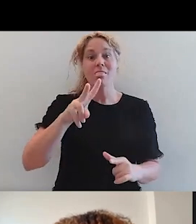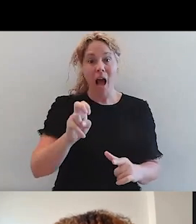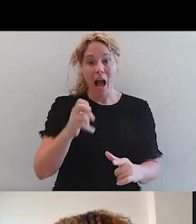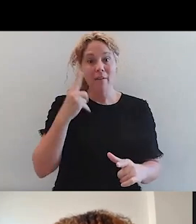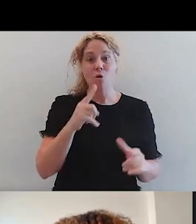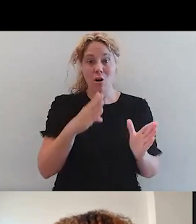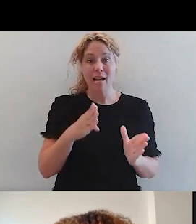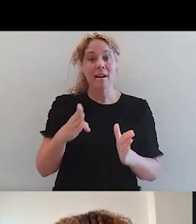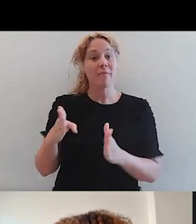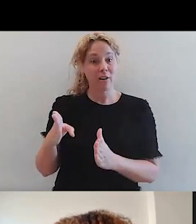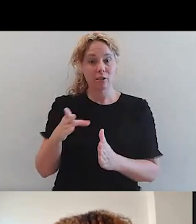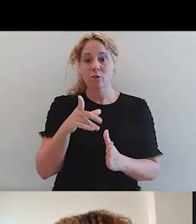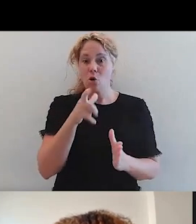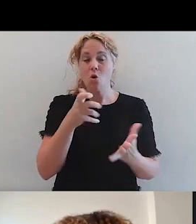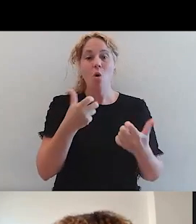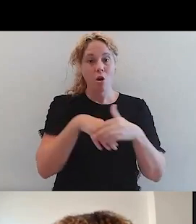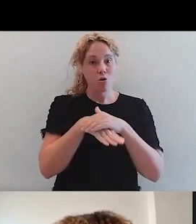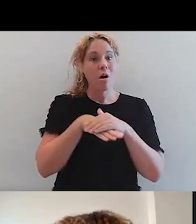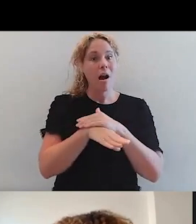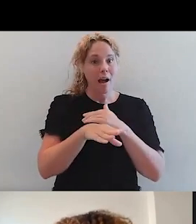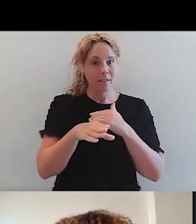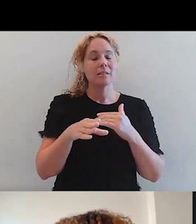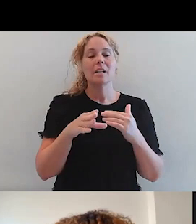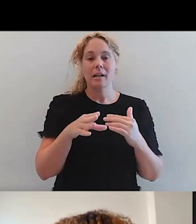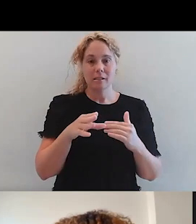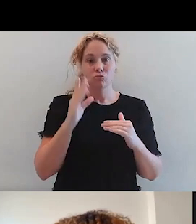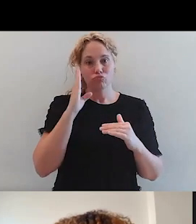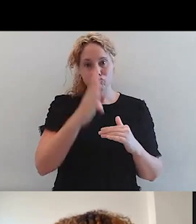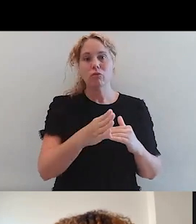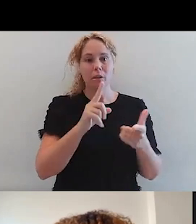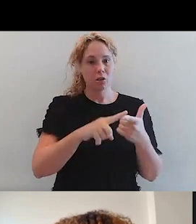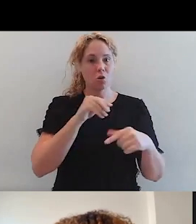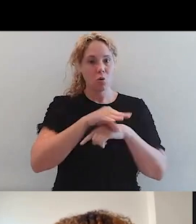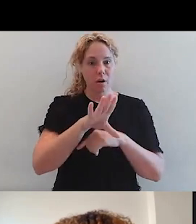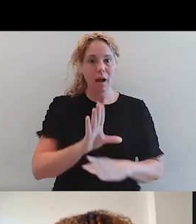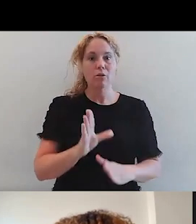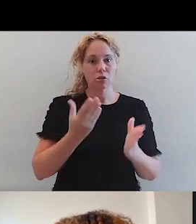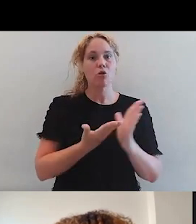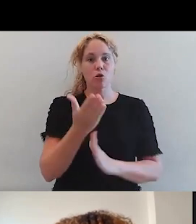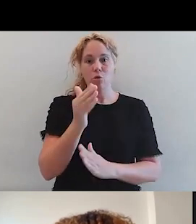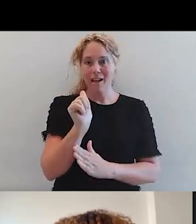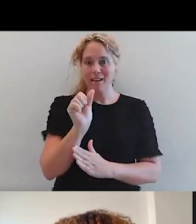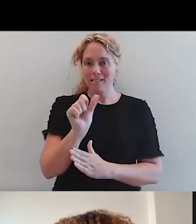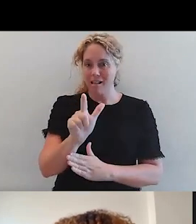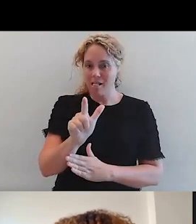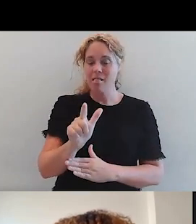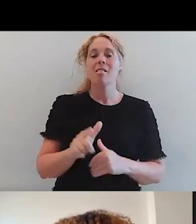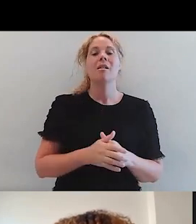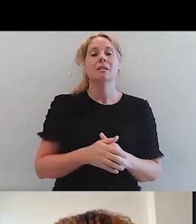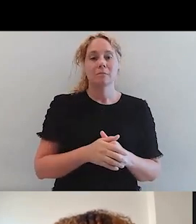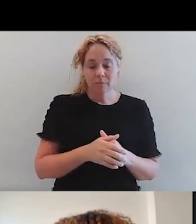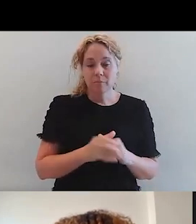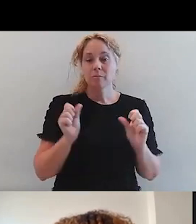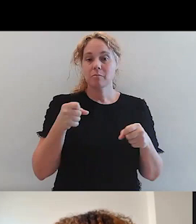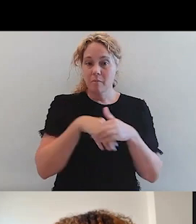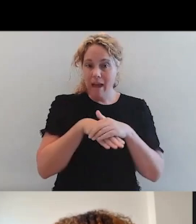individuals wanting to access through directly to a counselor through American Sign Language. And you can access